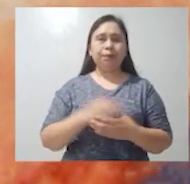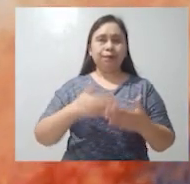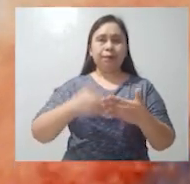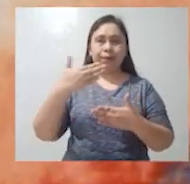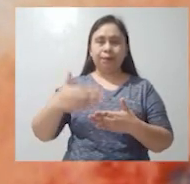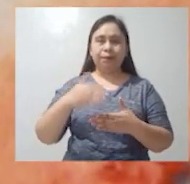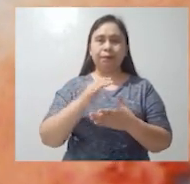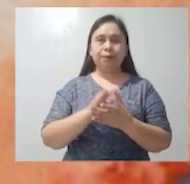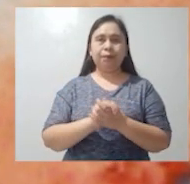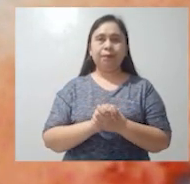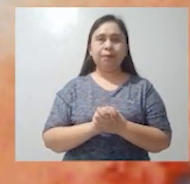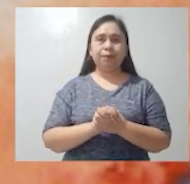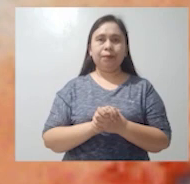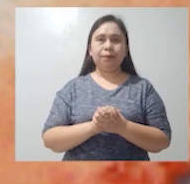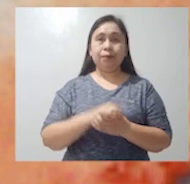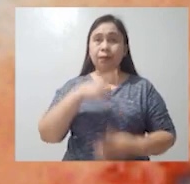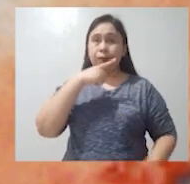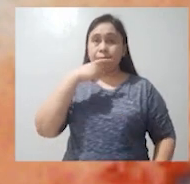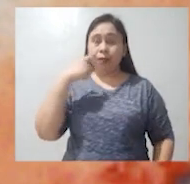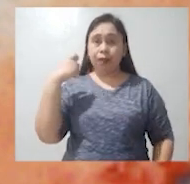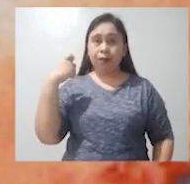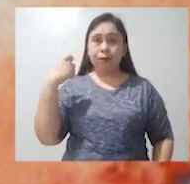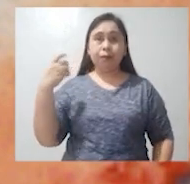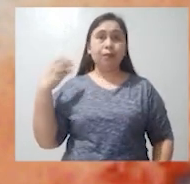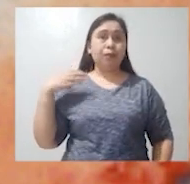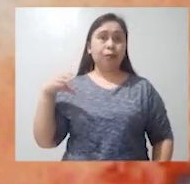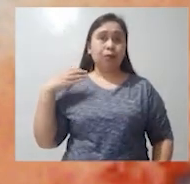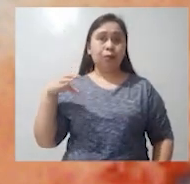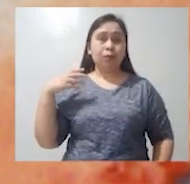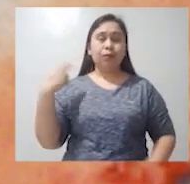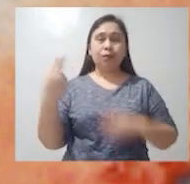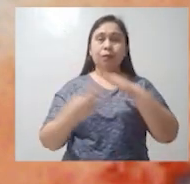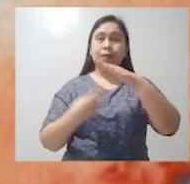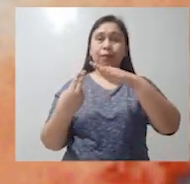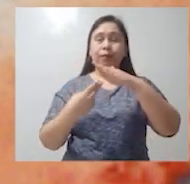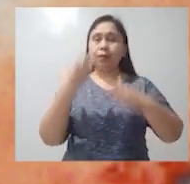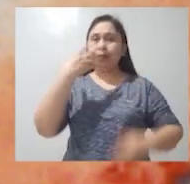Next one, drying of clothes under the sun.